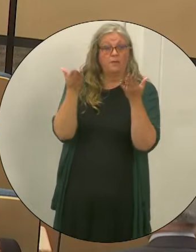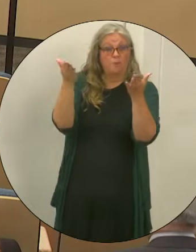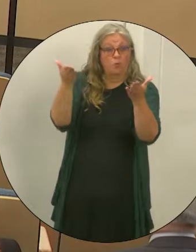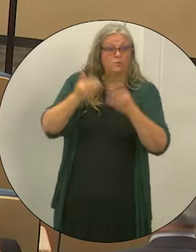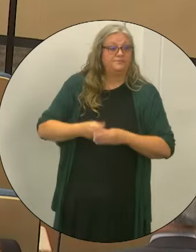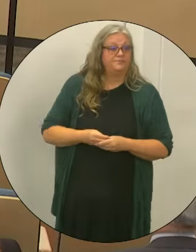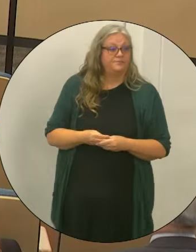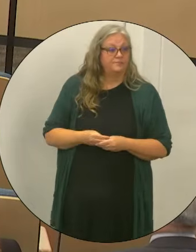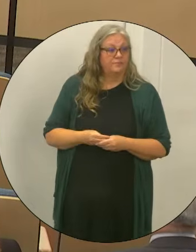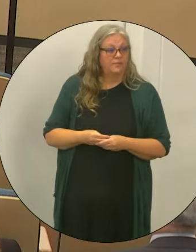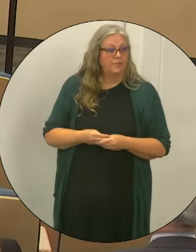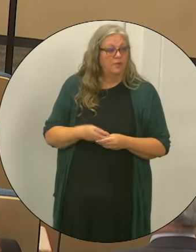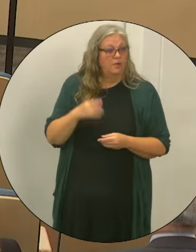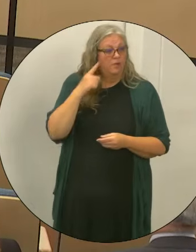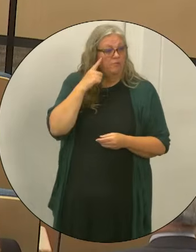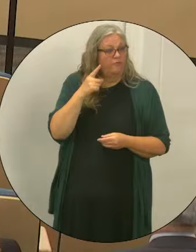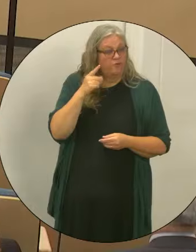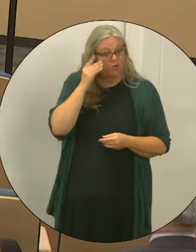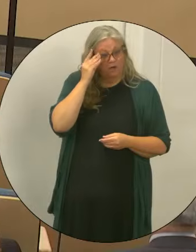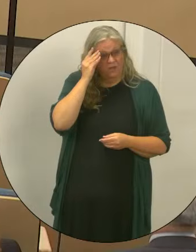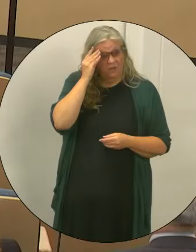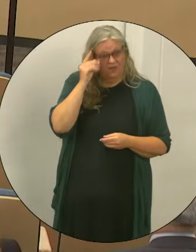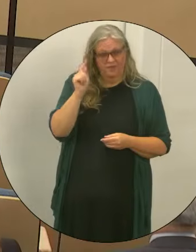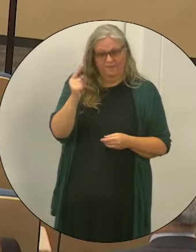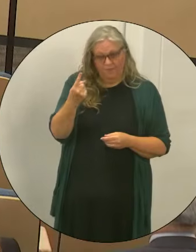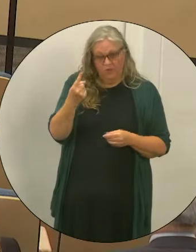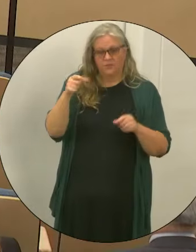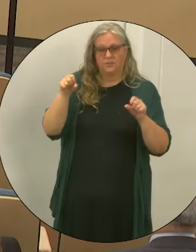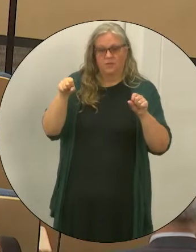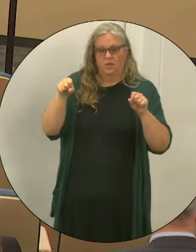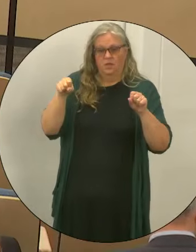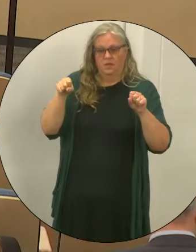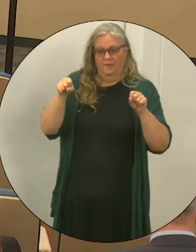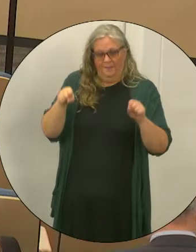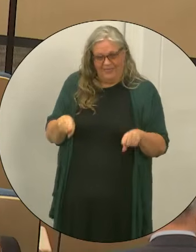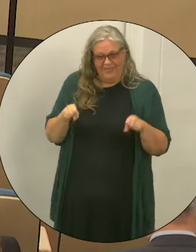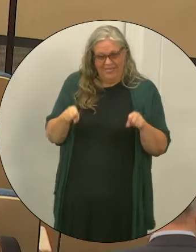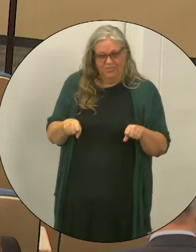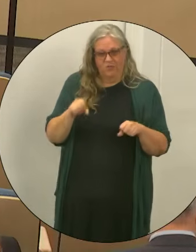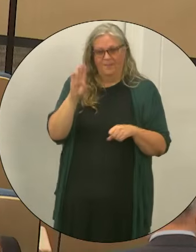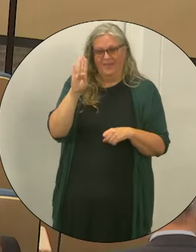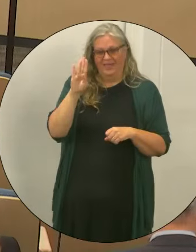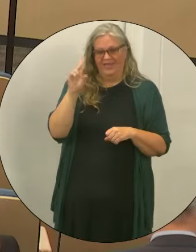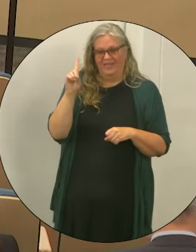motion for our first potential BDR